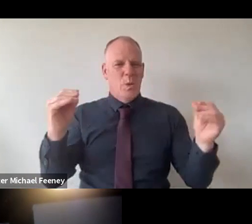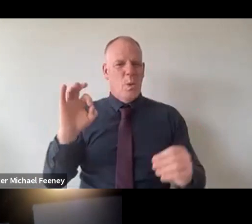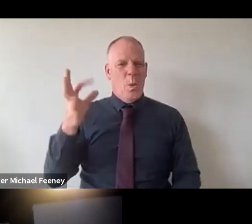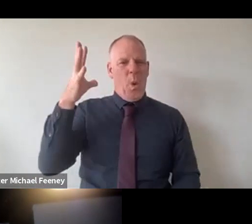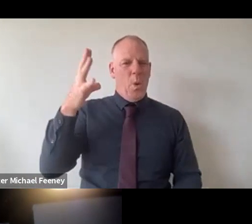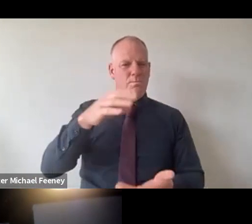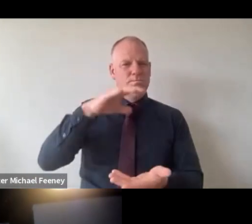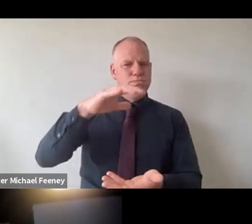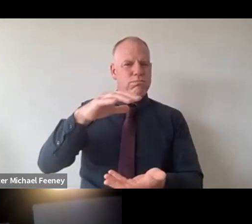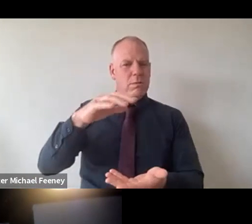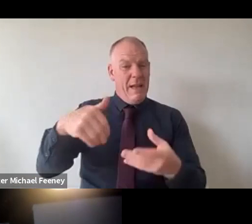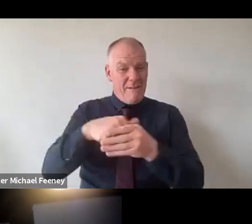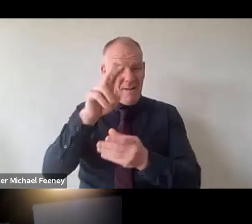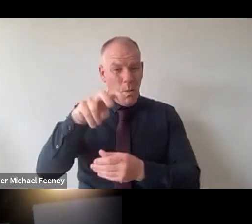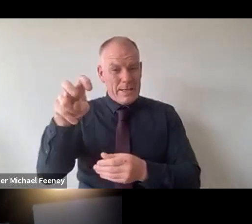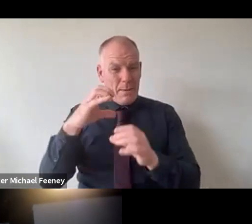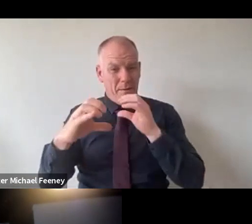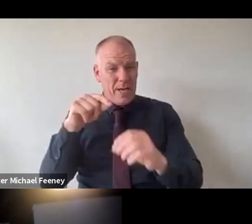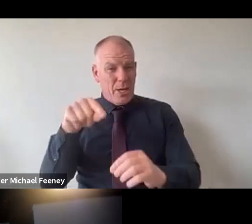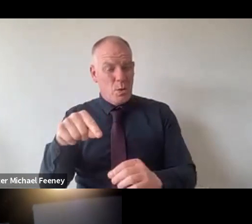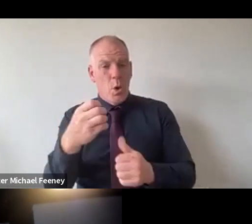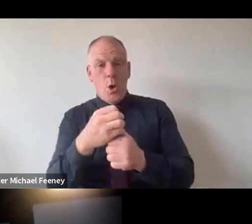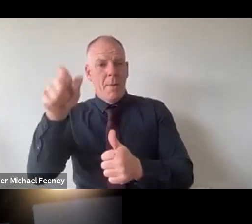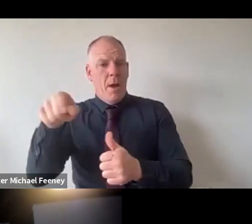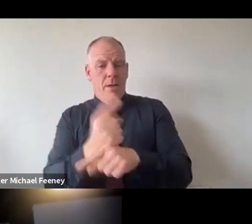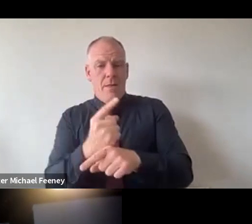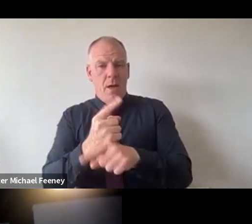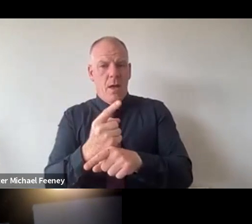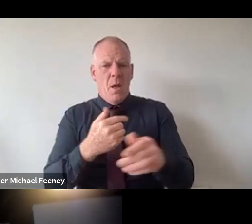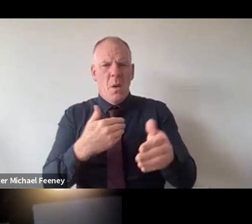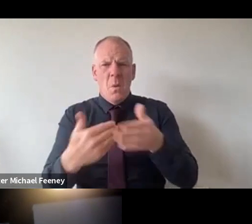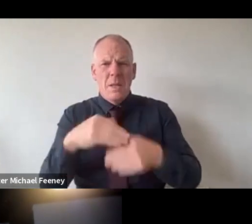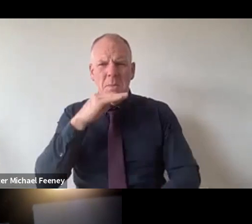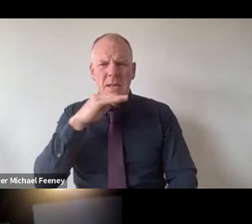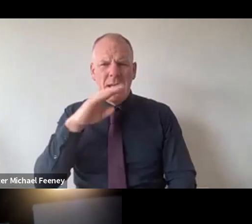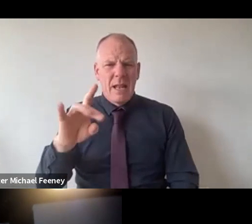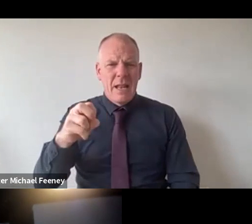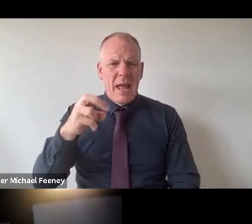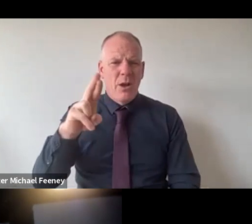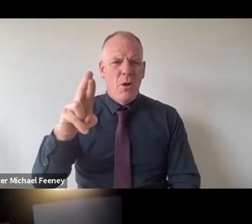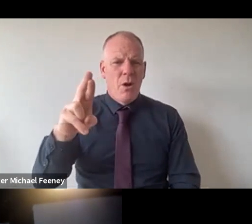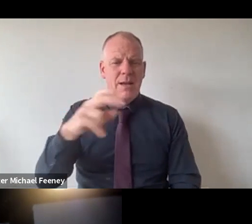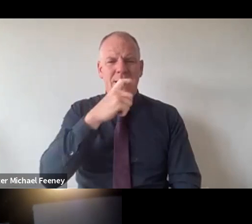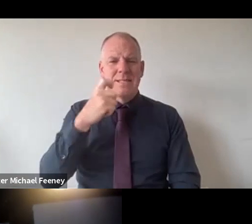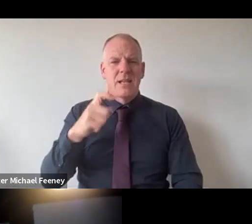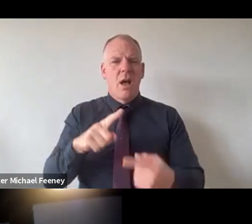was in a WhatsApp conversation, and there was someone else in the WhatsApp conversation who asked what a knacker was, and someone had ripped back